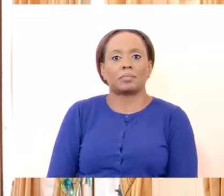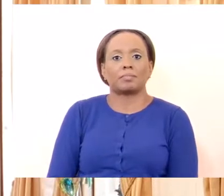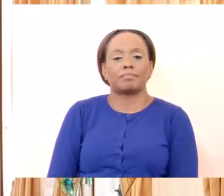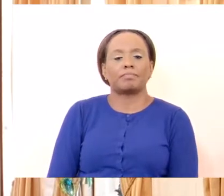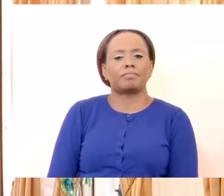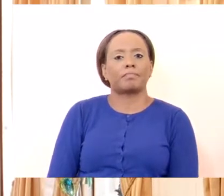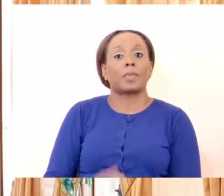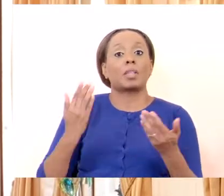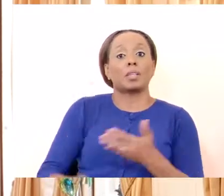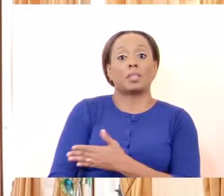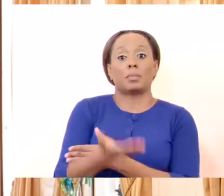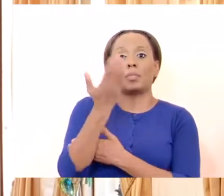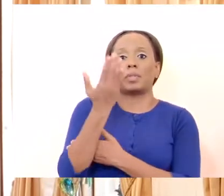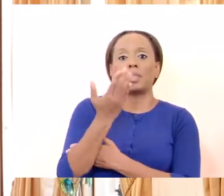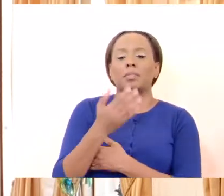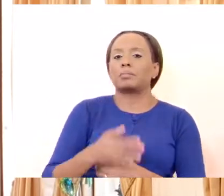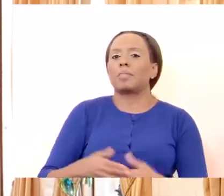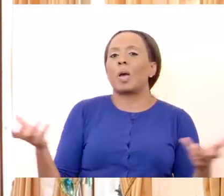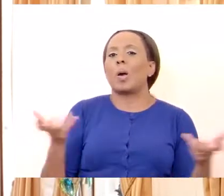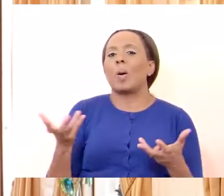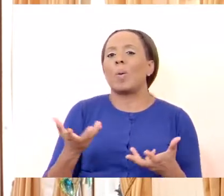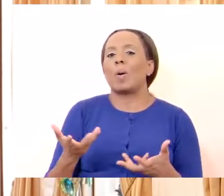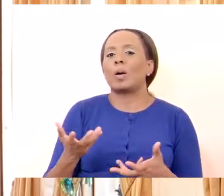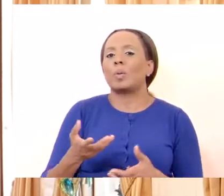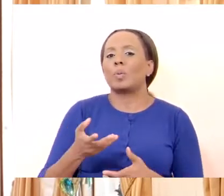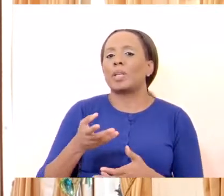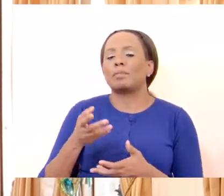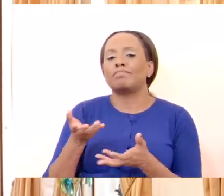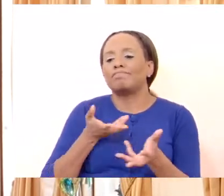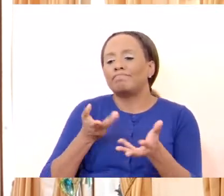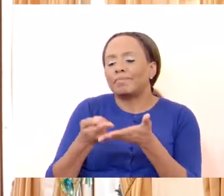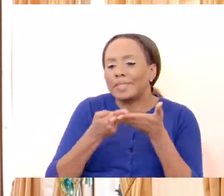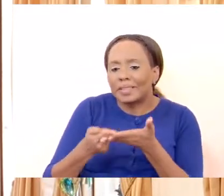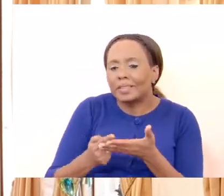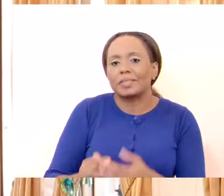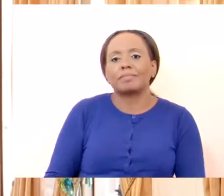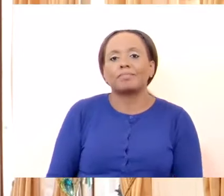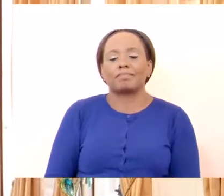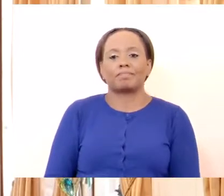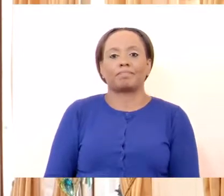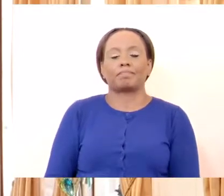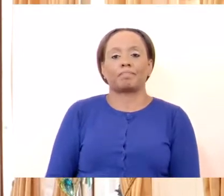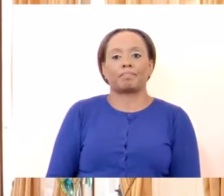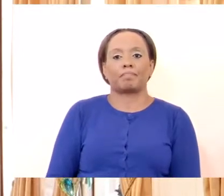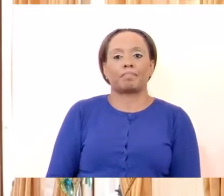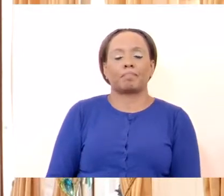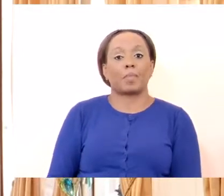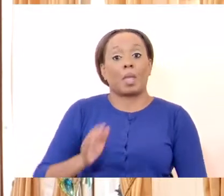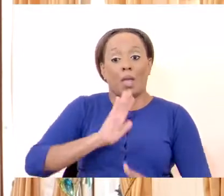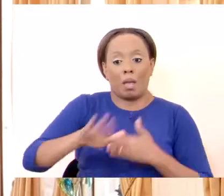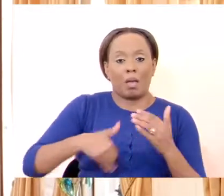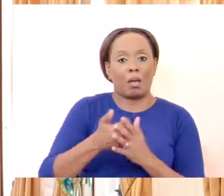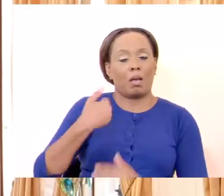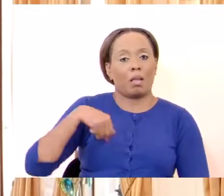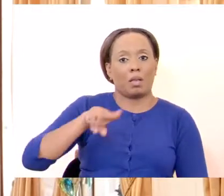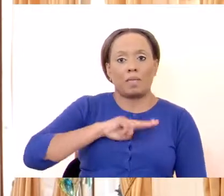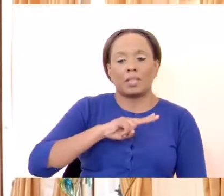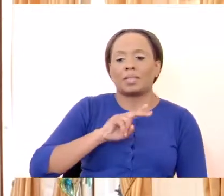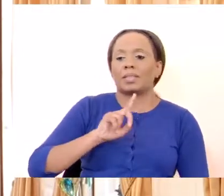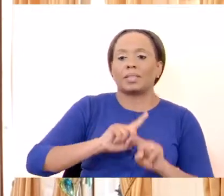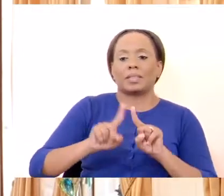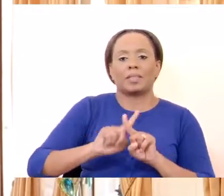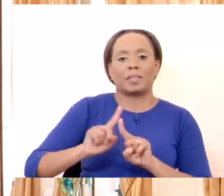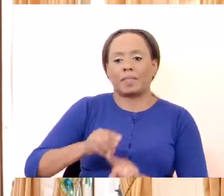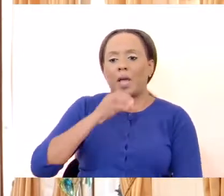morning, however, was that all of us, of all ages, over the course of the last few weeks, as we